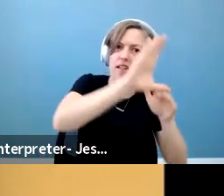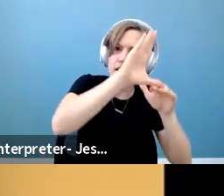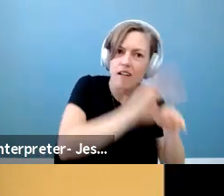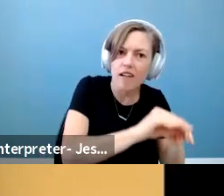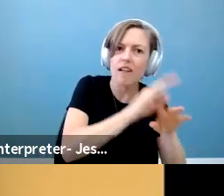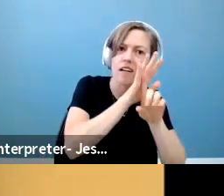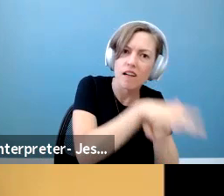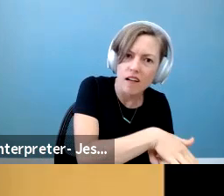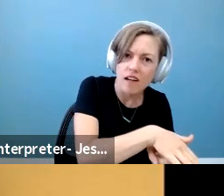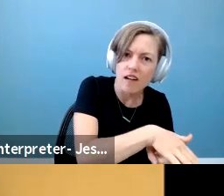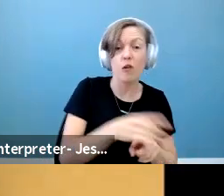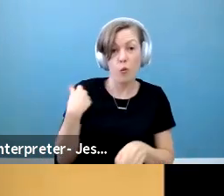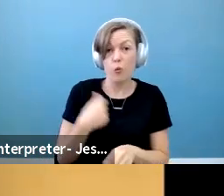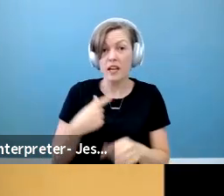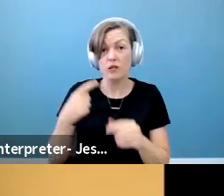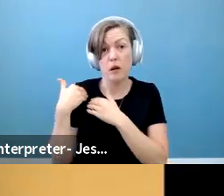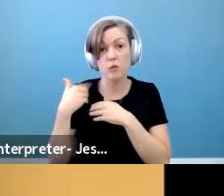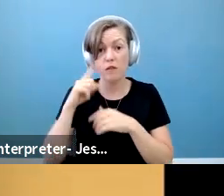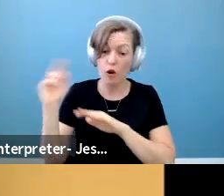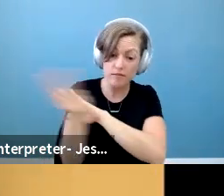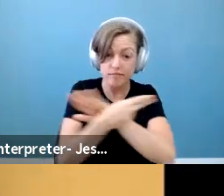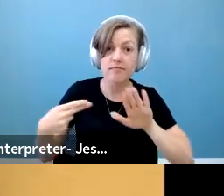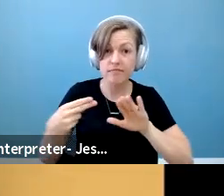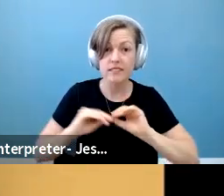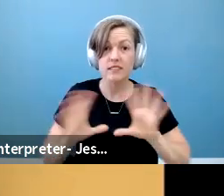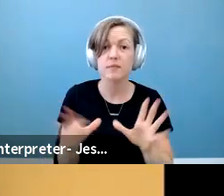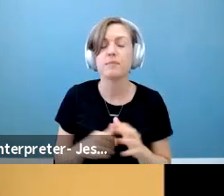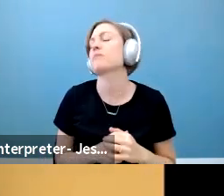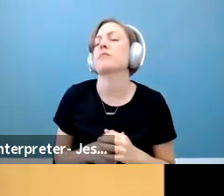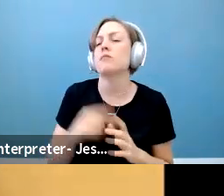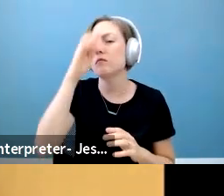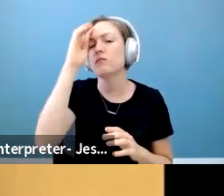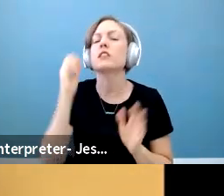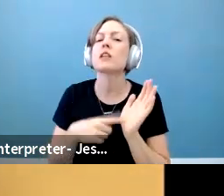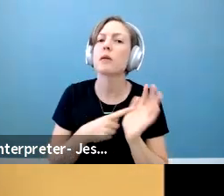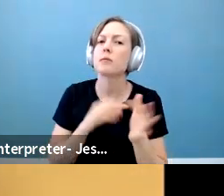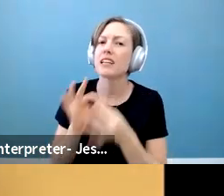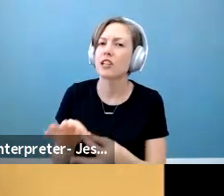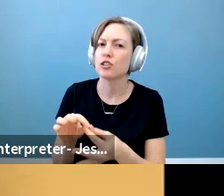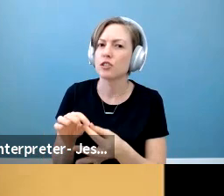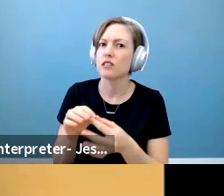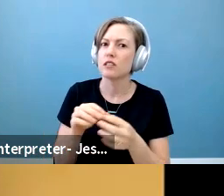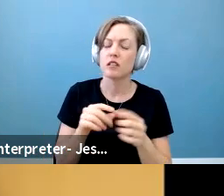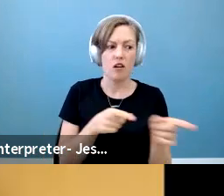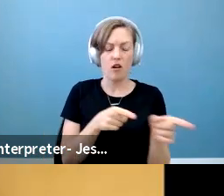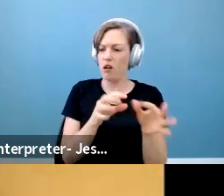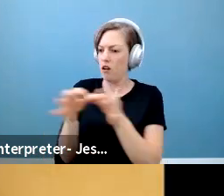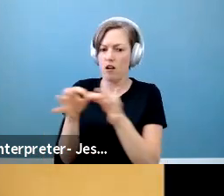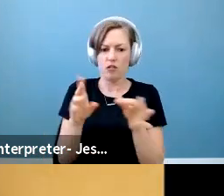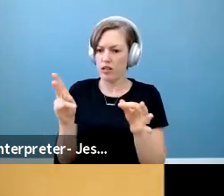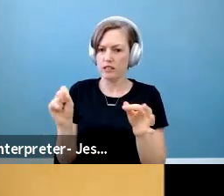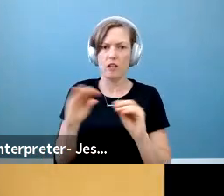responsibility to name it as such. Sometimes the connection to eugenics is obvious. The revelation that